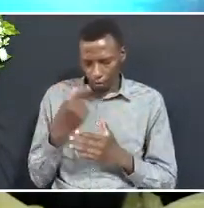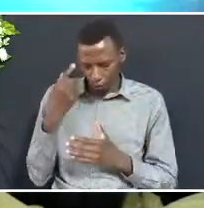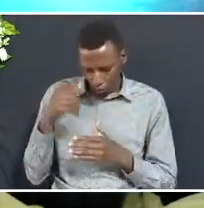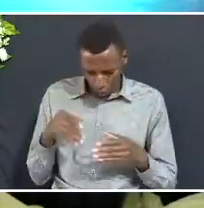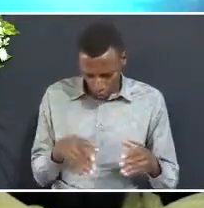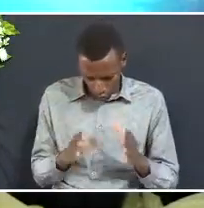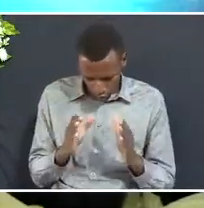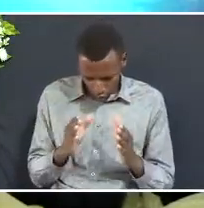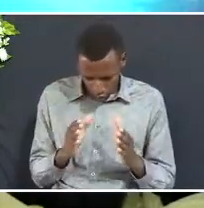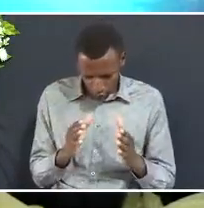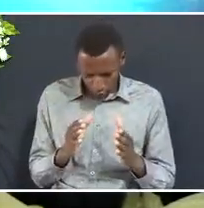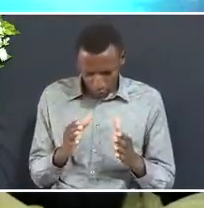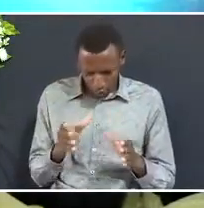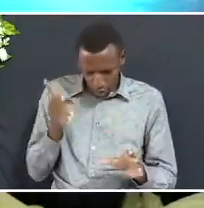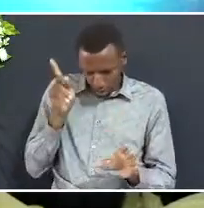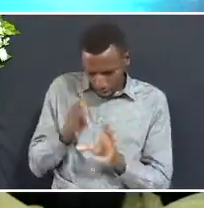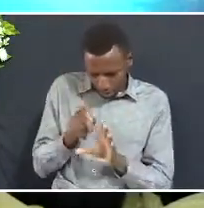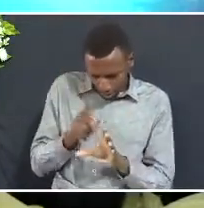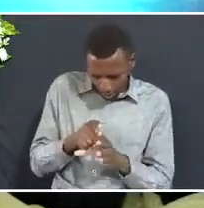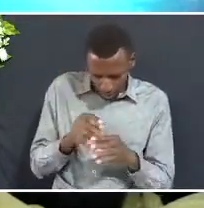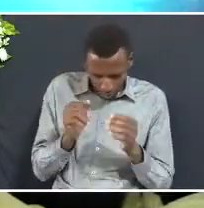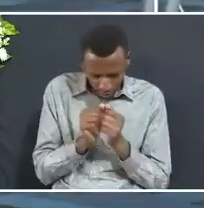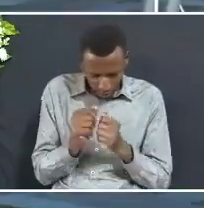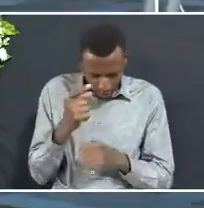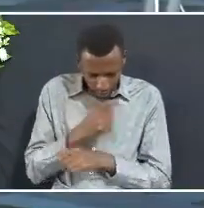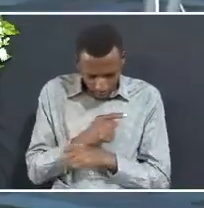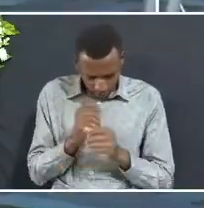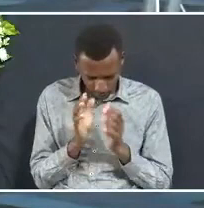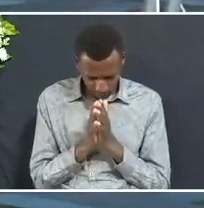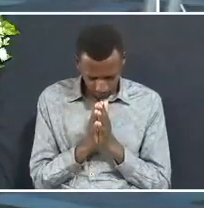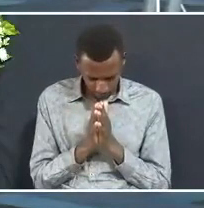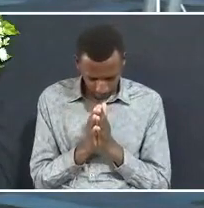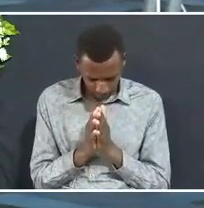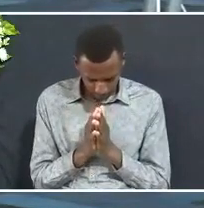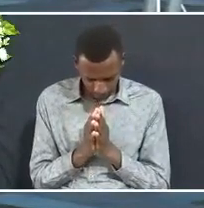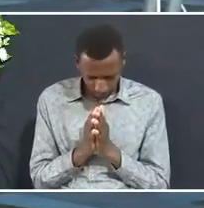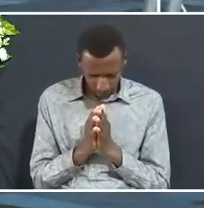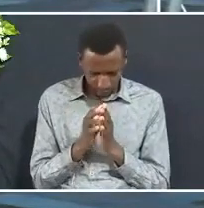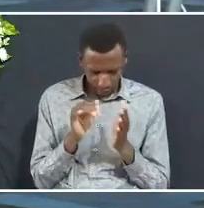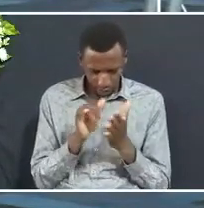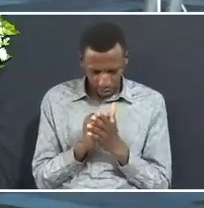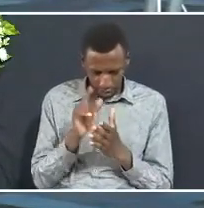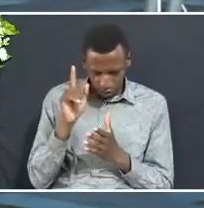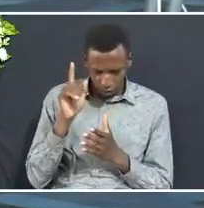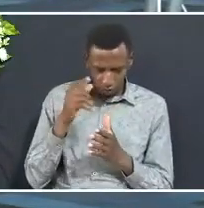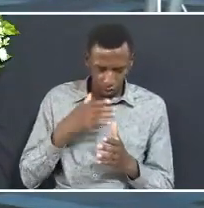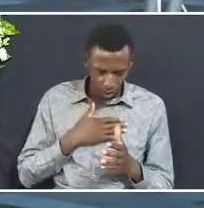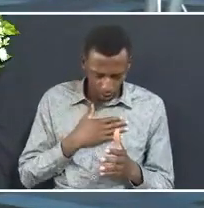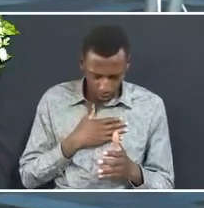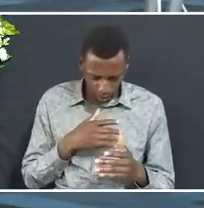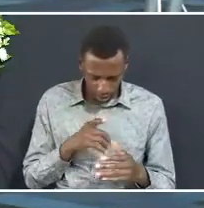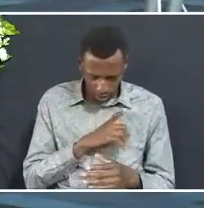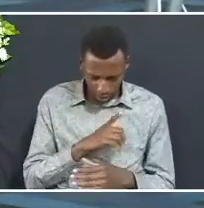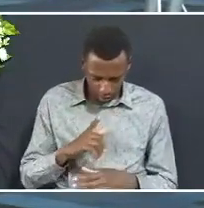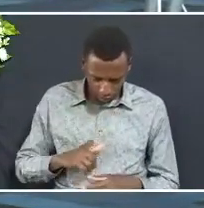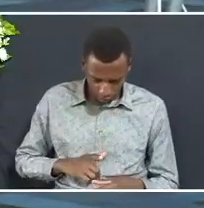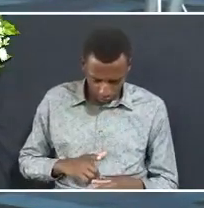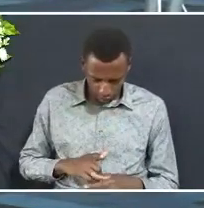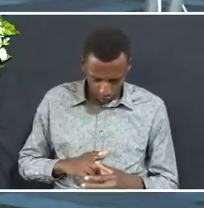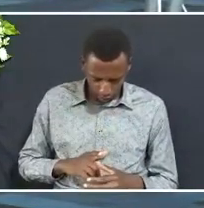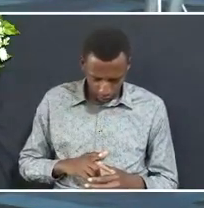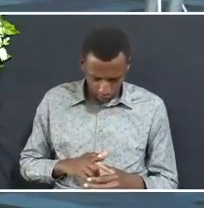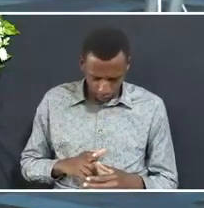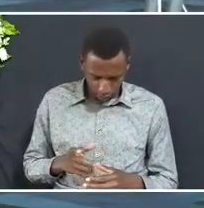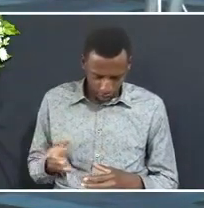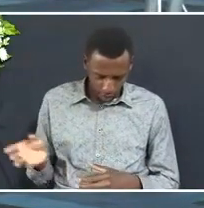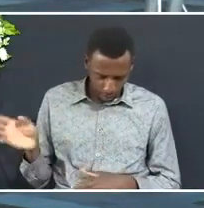to participate in the 10 days of prayers. We want to thank you for the opportunity that you have allowed us back to come